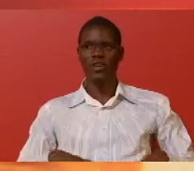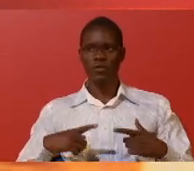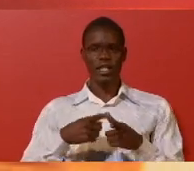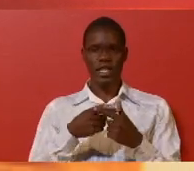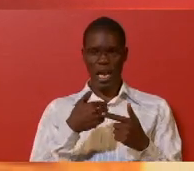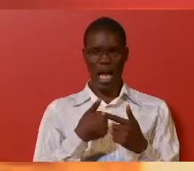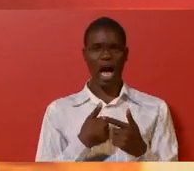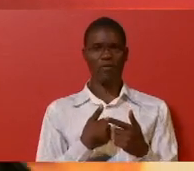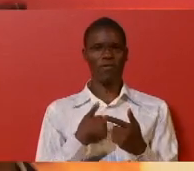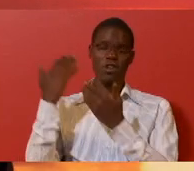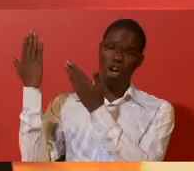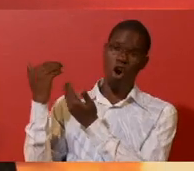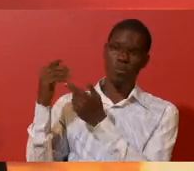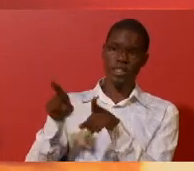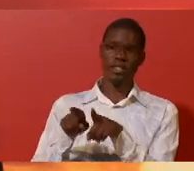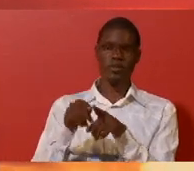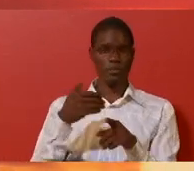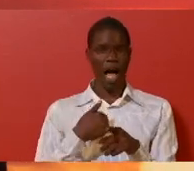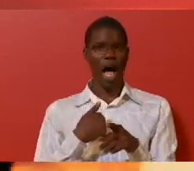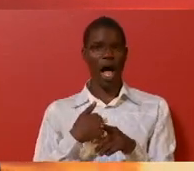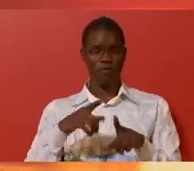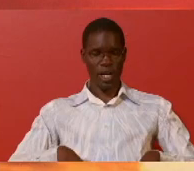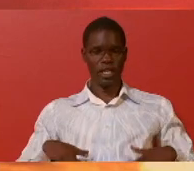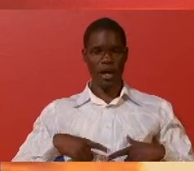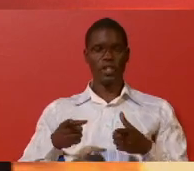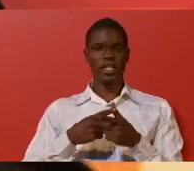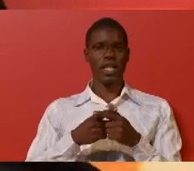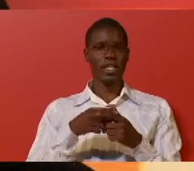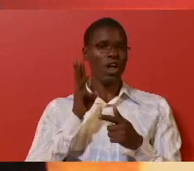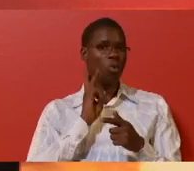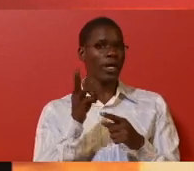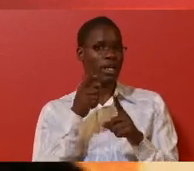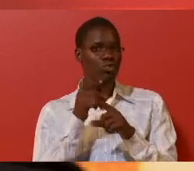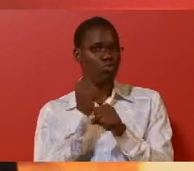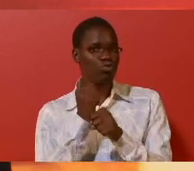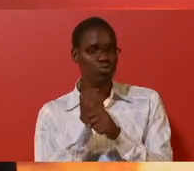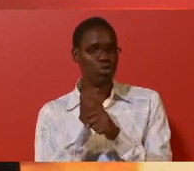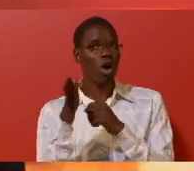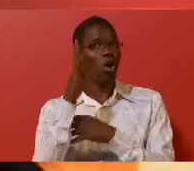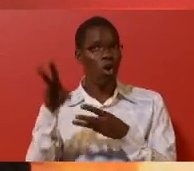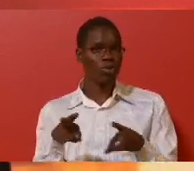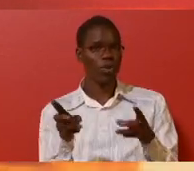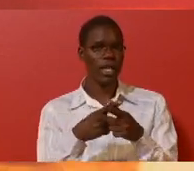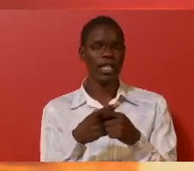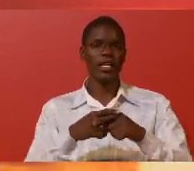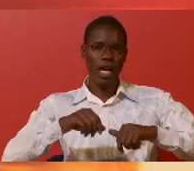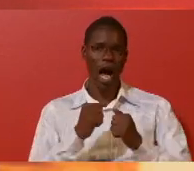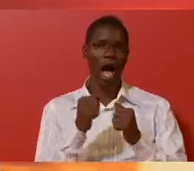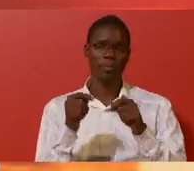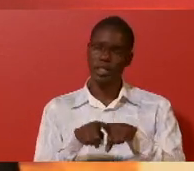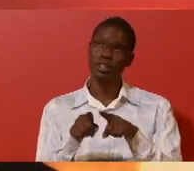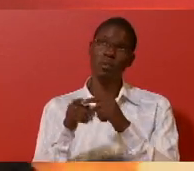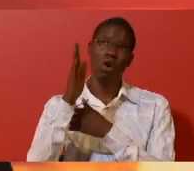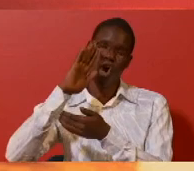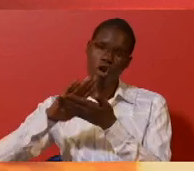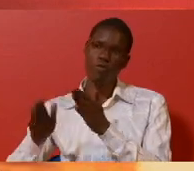hope. As long as there's life and a willingness to do it God's way, we can be happier and healthier. And God forgives us,